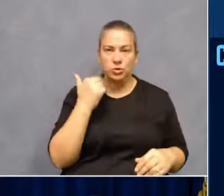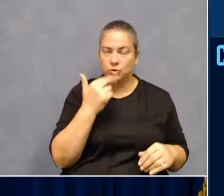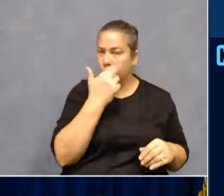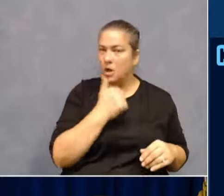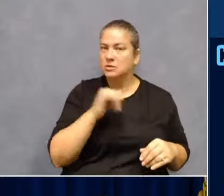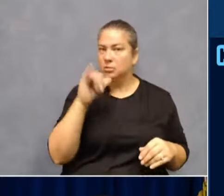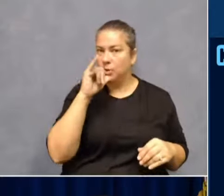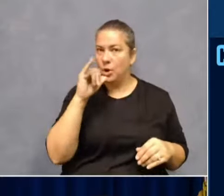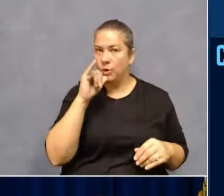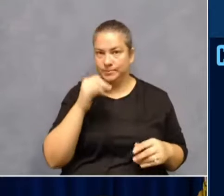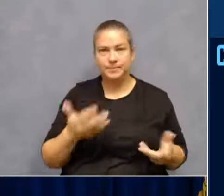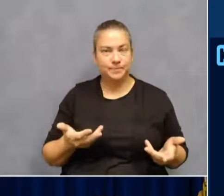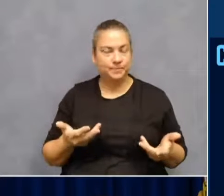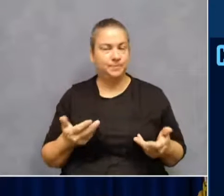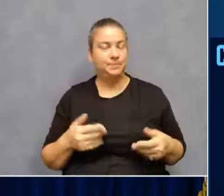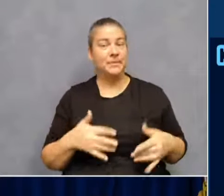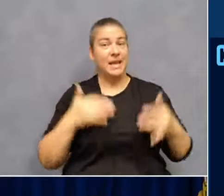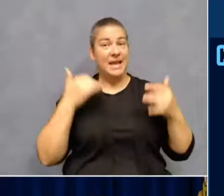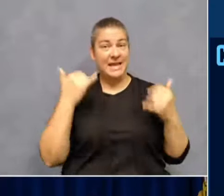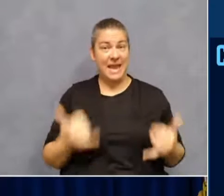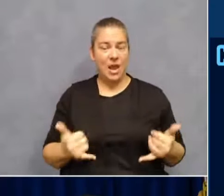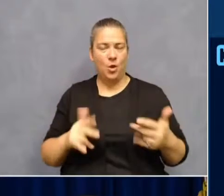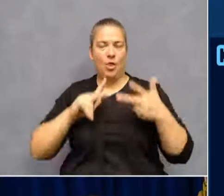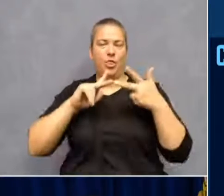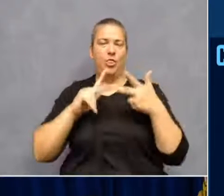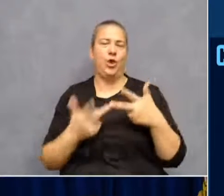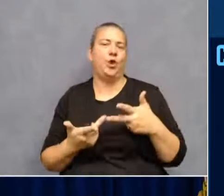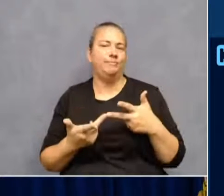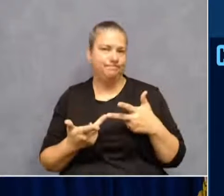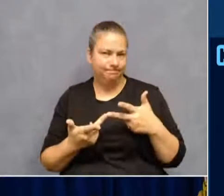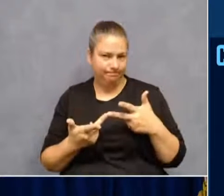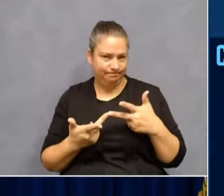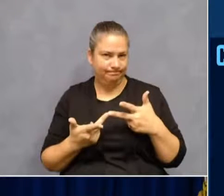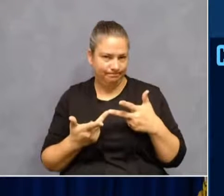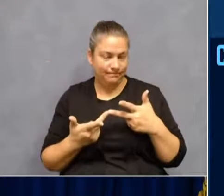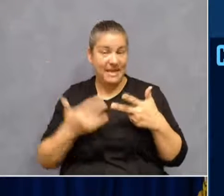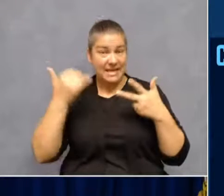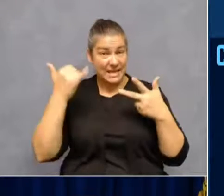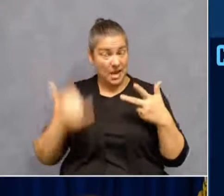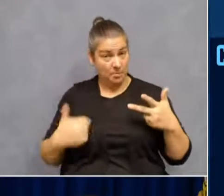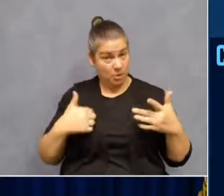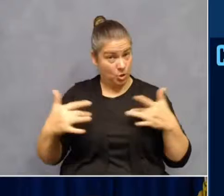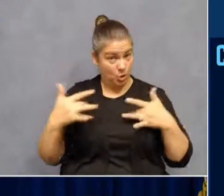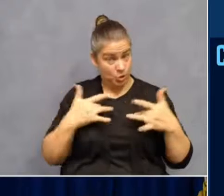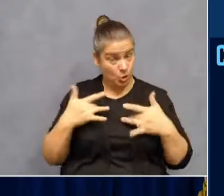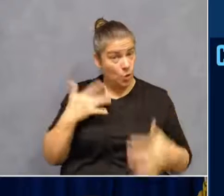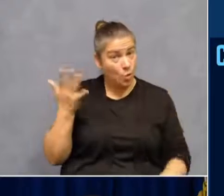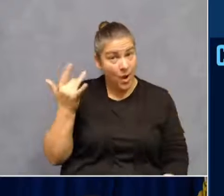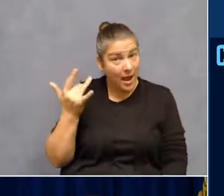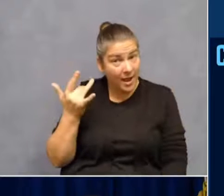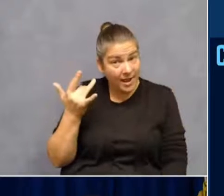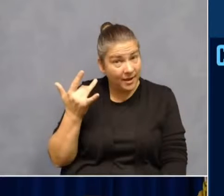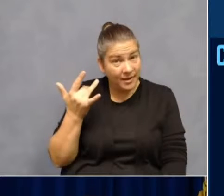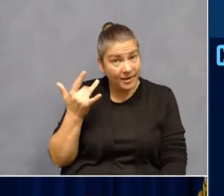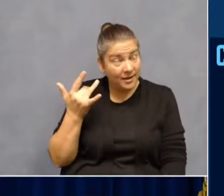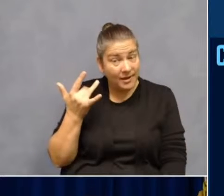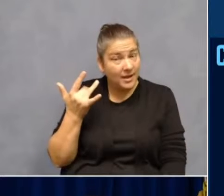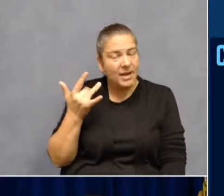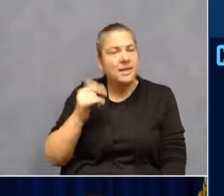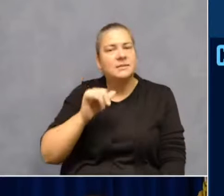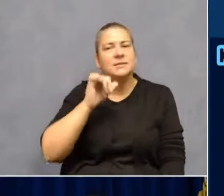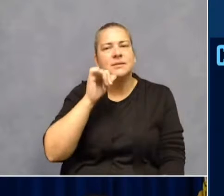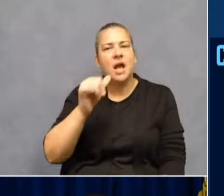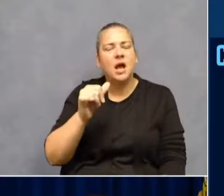Now we are in a third escalation. My concern about this one is it's not just regional. It is all over